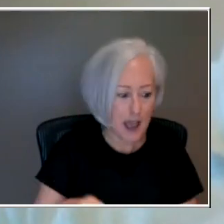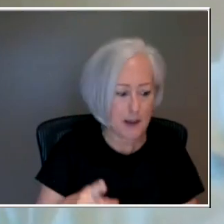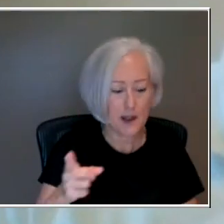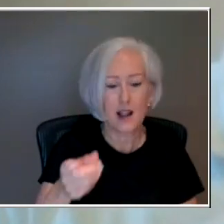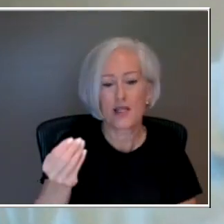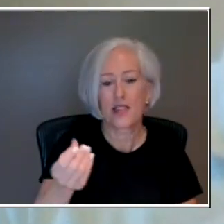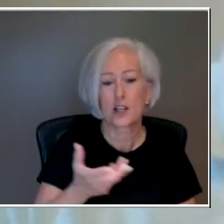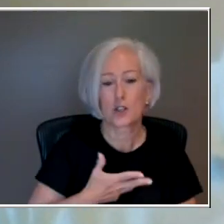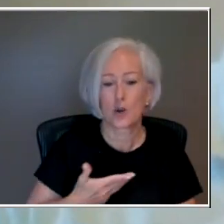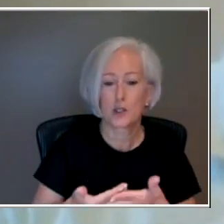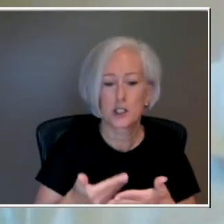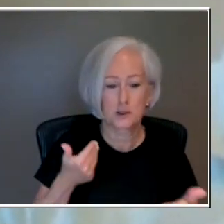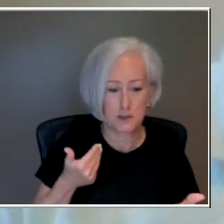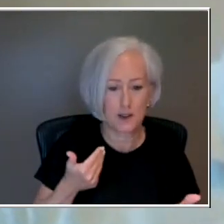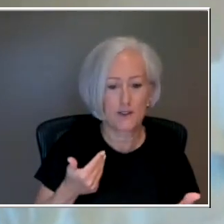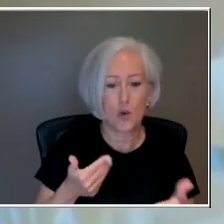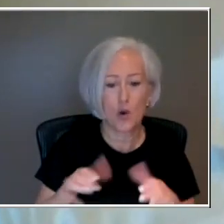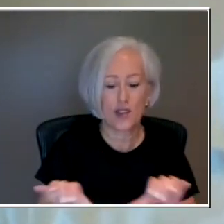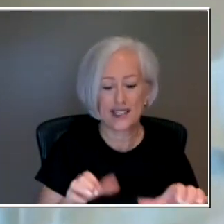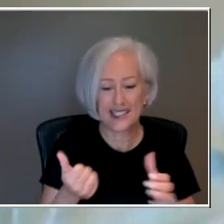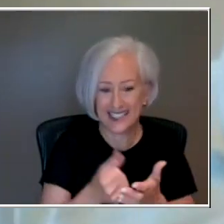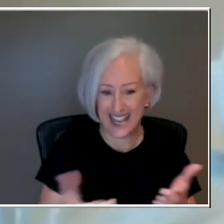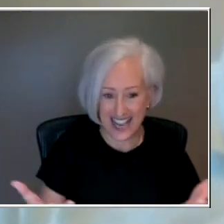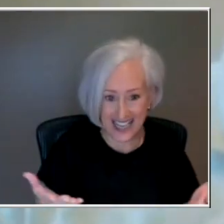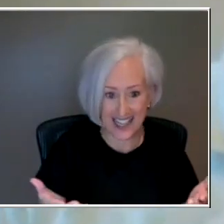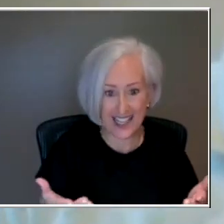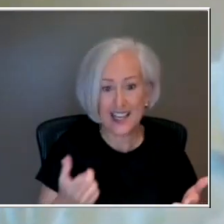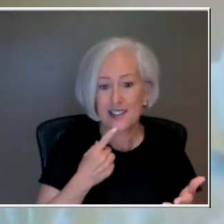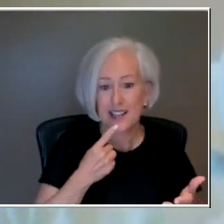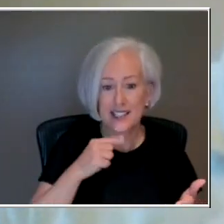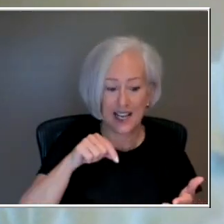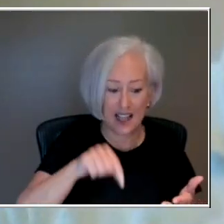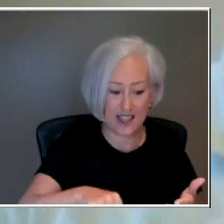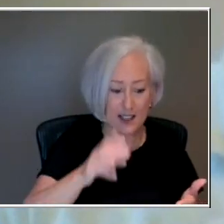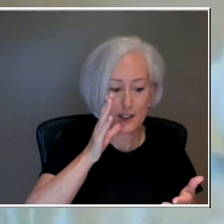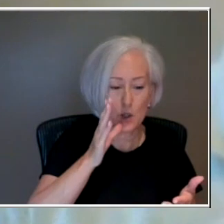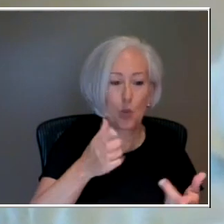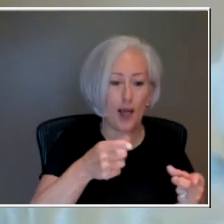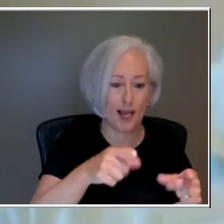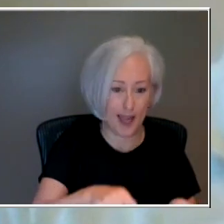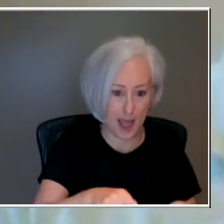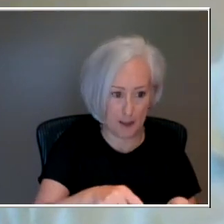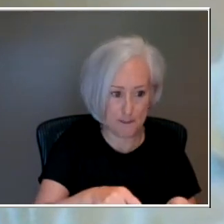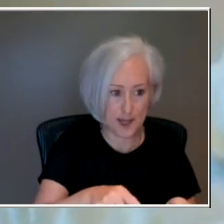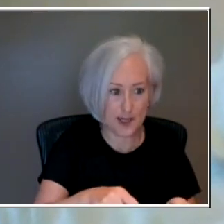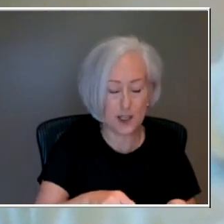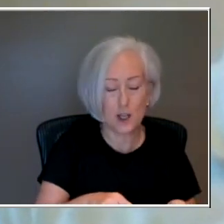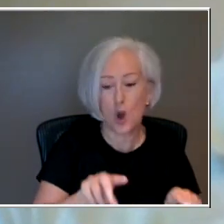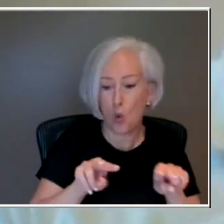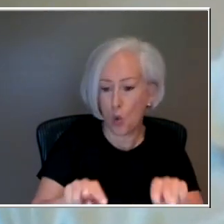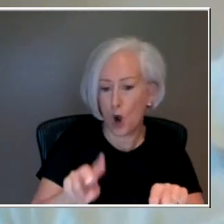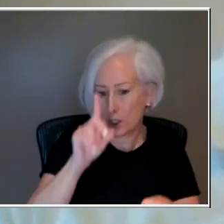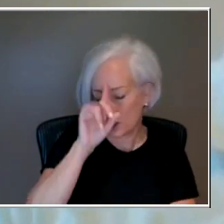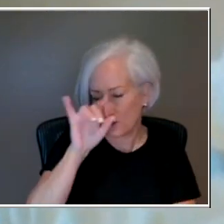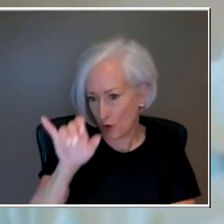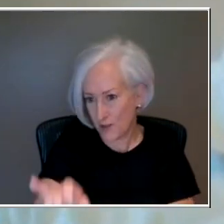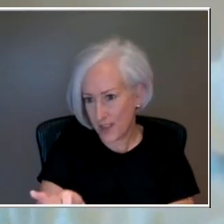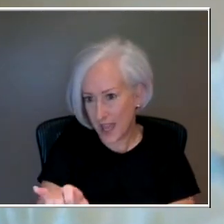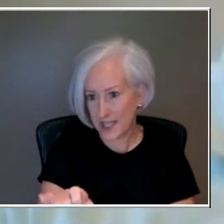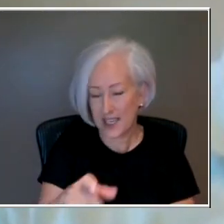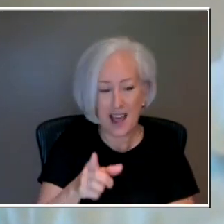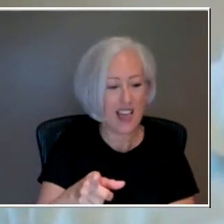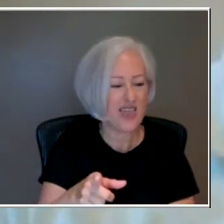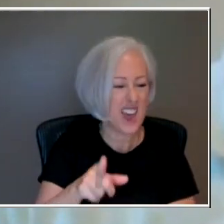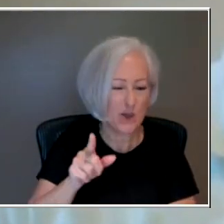us before they did anything. They said this was what was going to happen and what to watch out for, and they were just